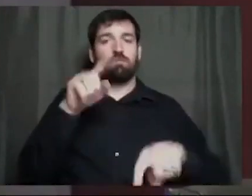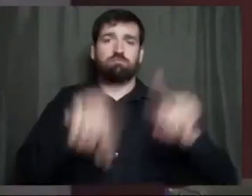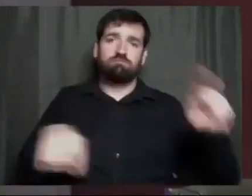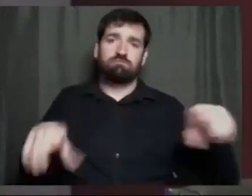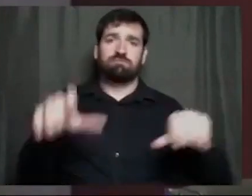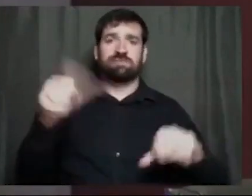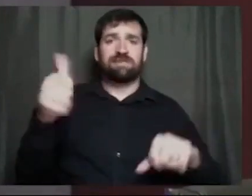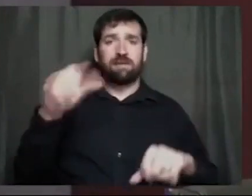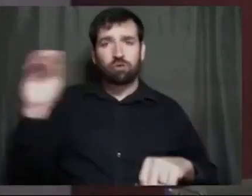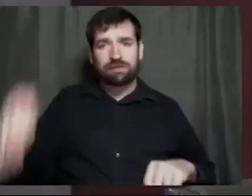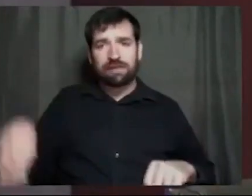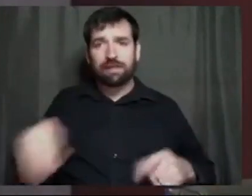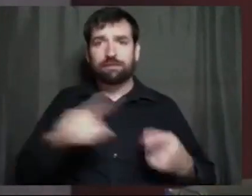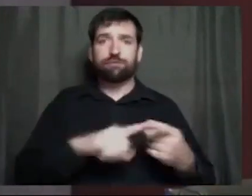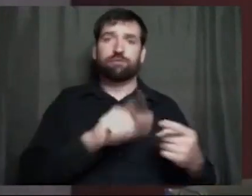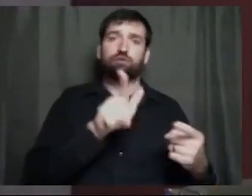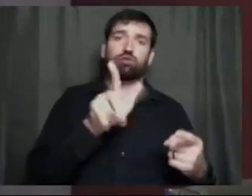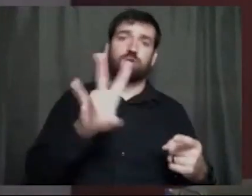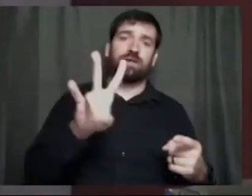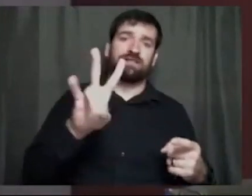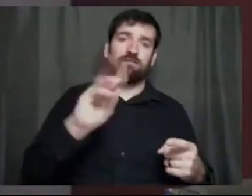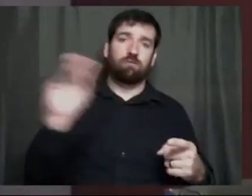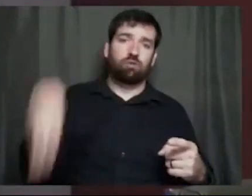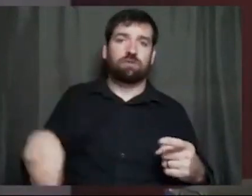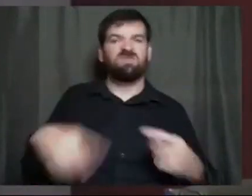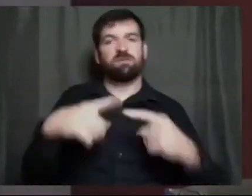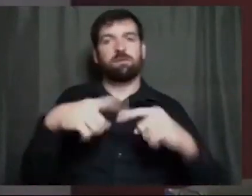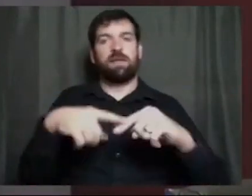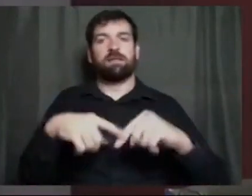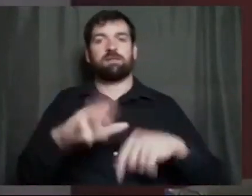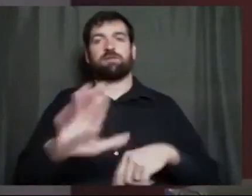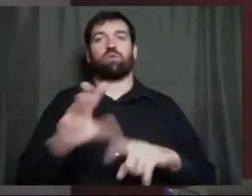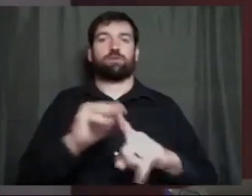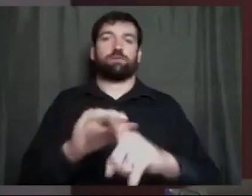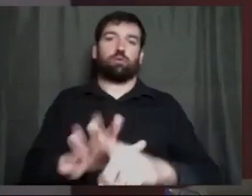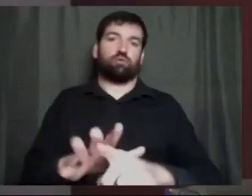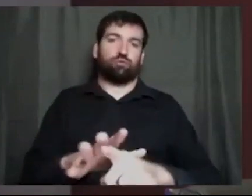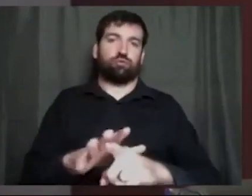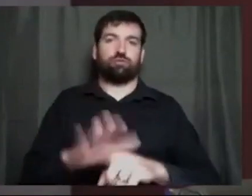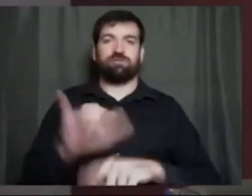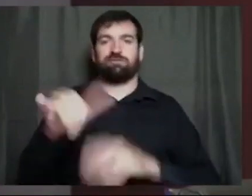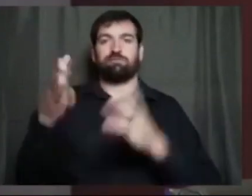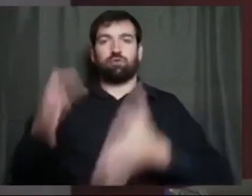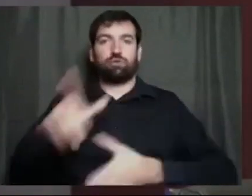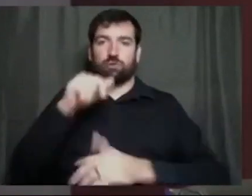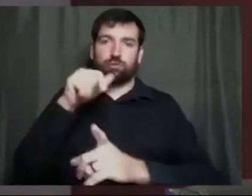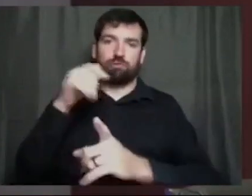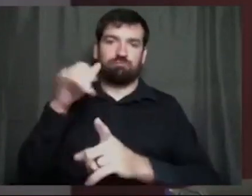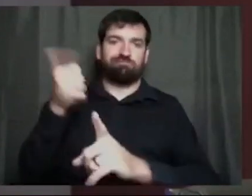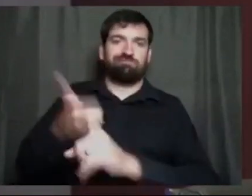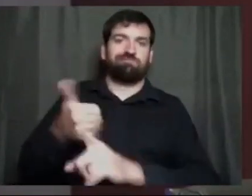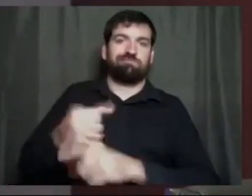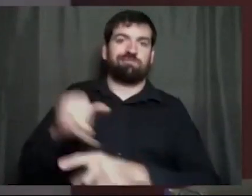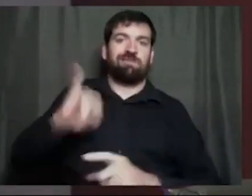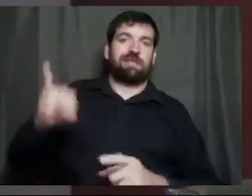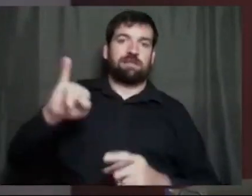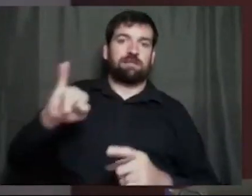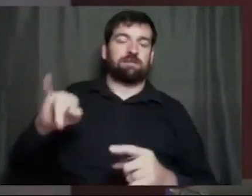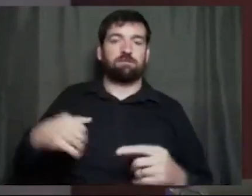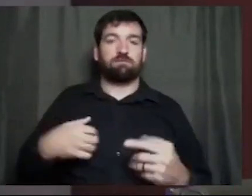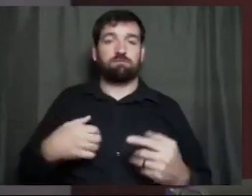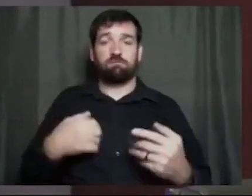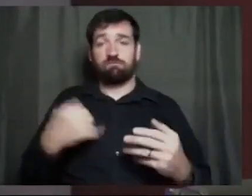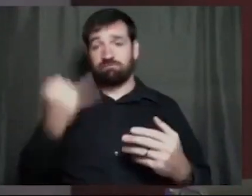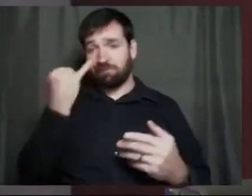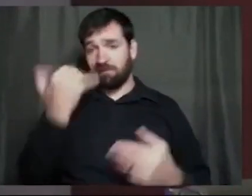27% and is directly dependent upon your exposure to the person who's infected, whether or not they were vaccinated and then